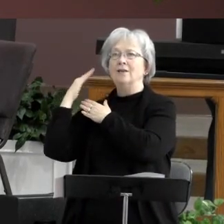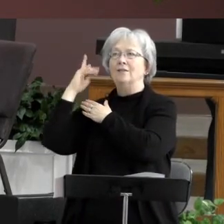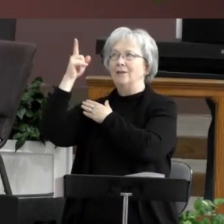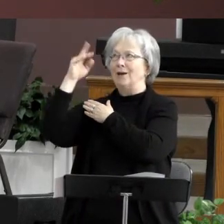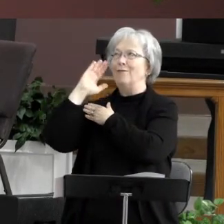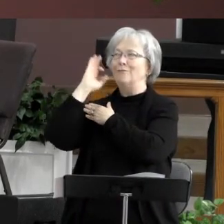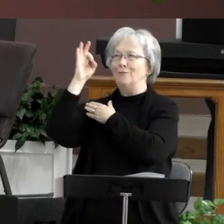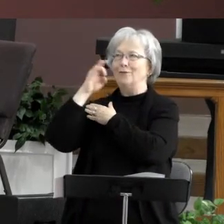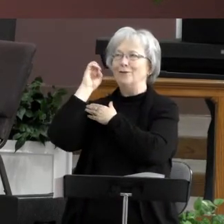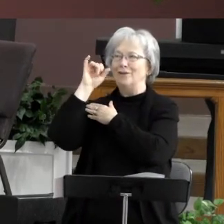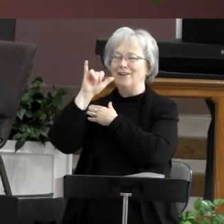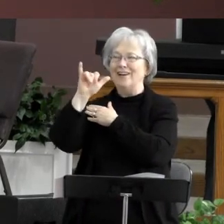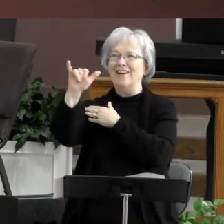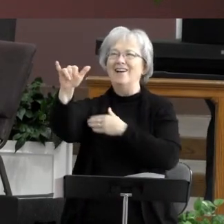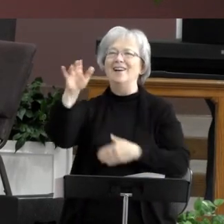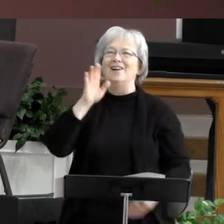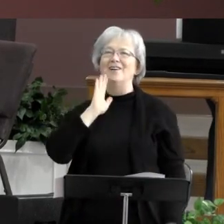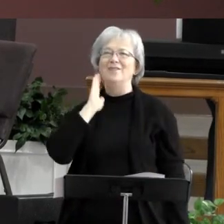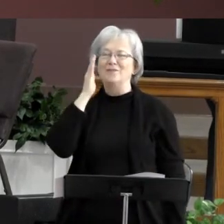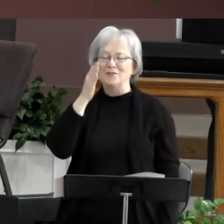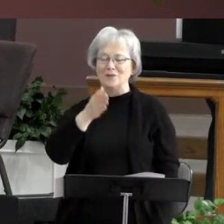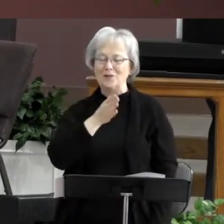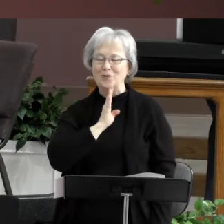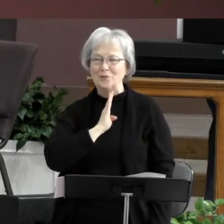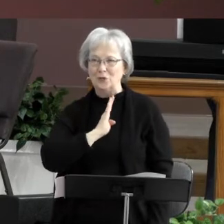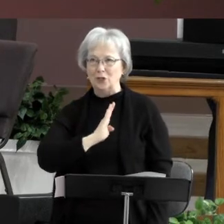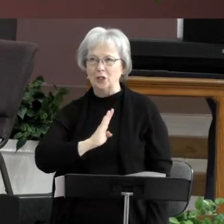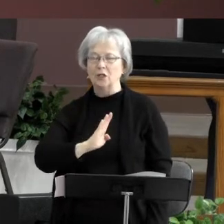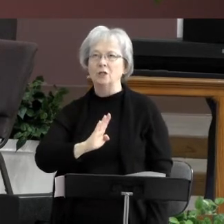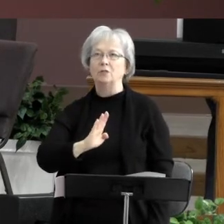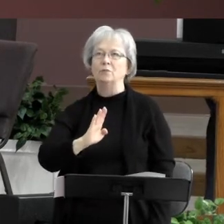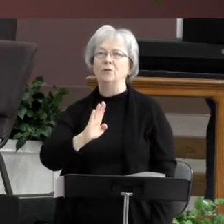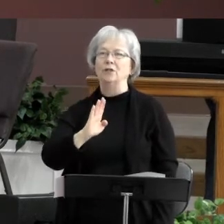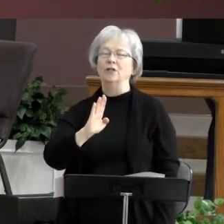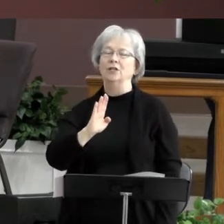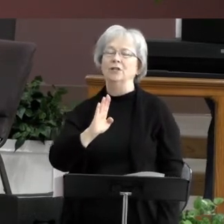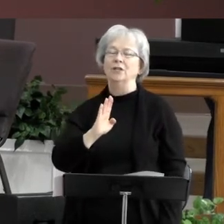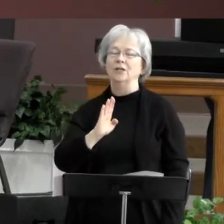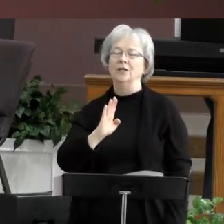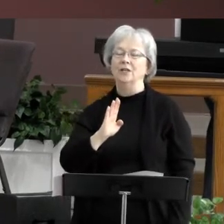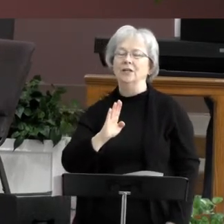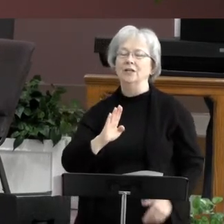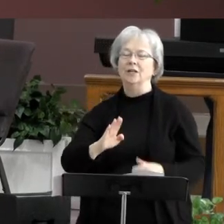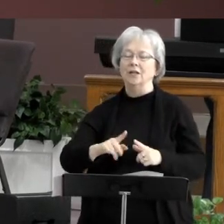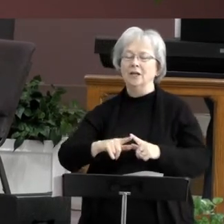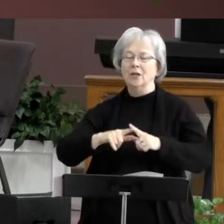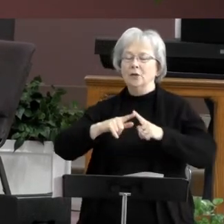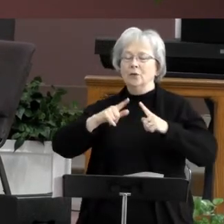been, Thou forever wilt be.